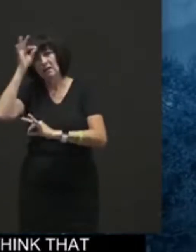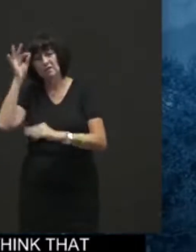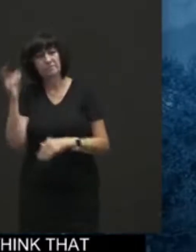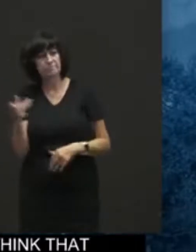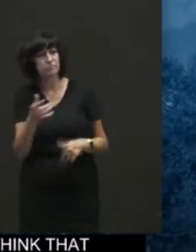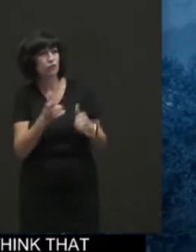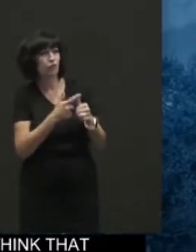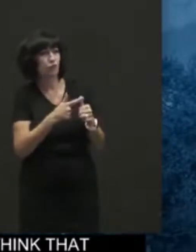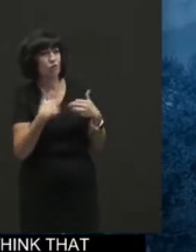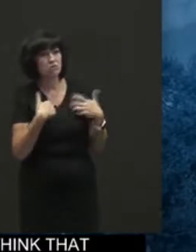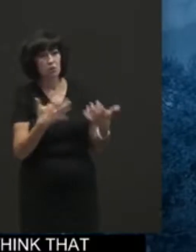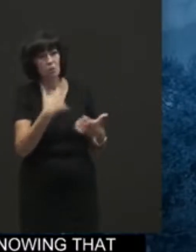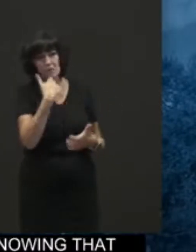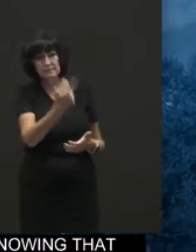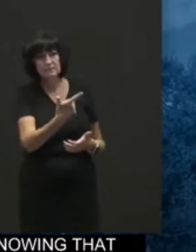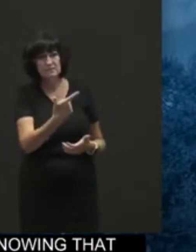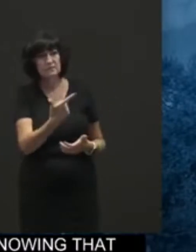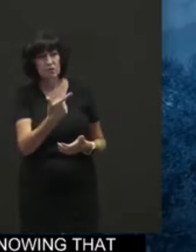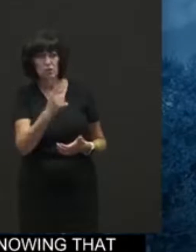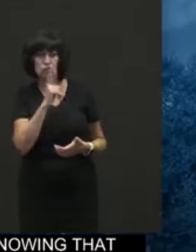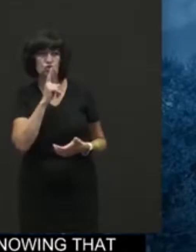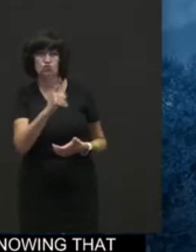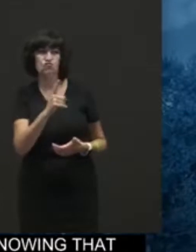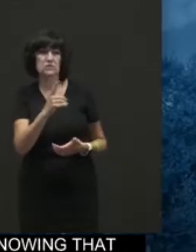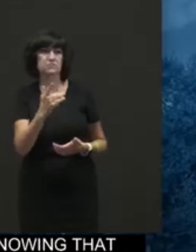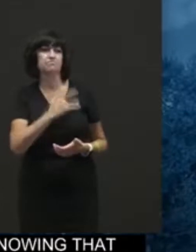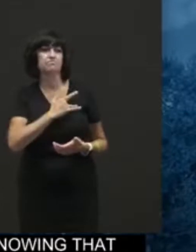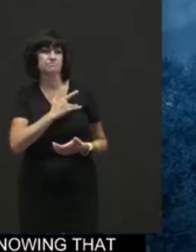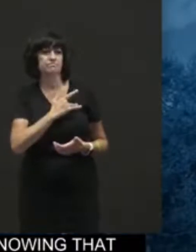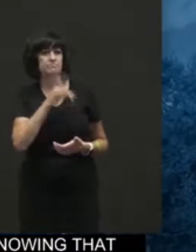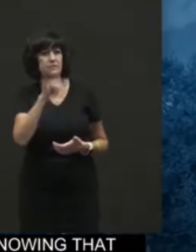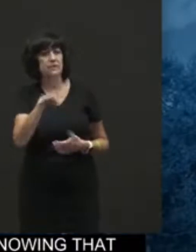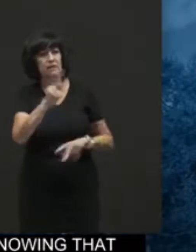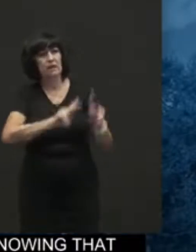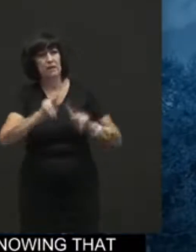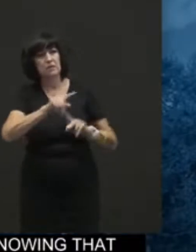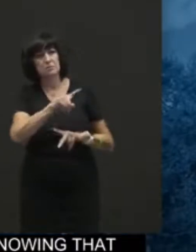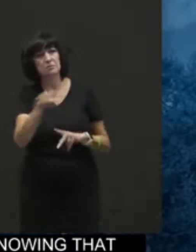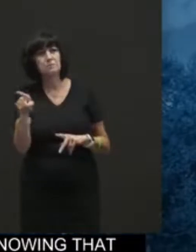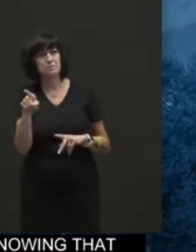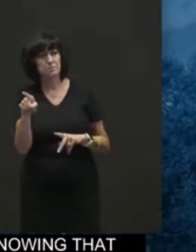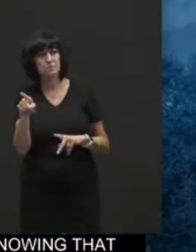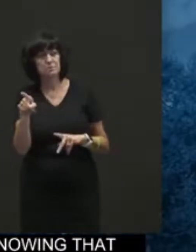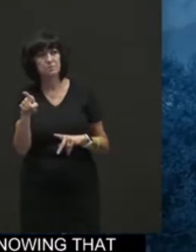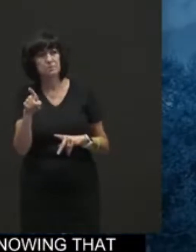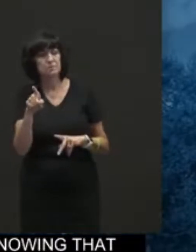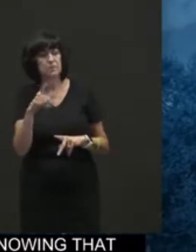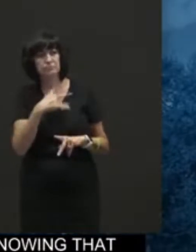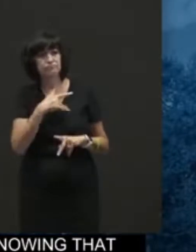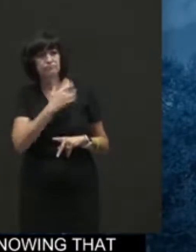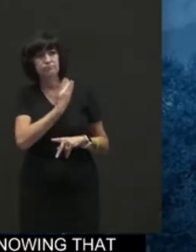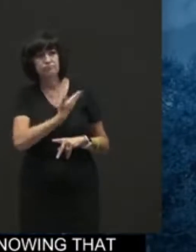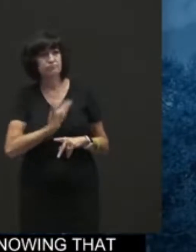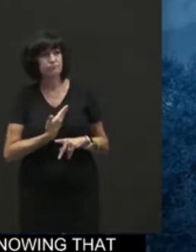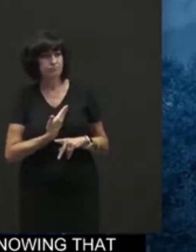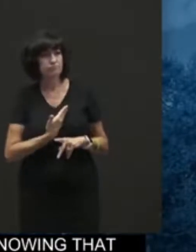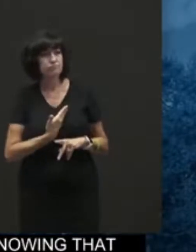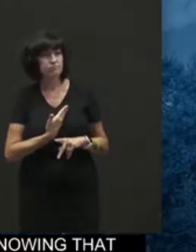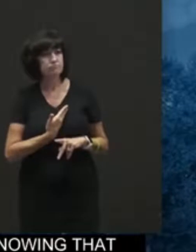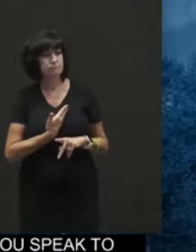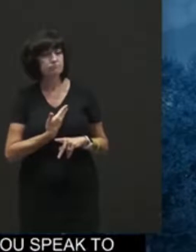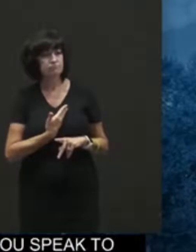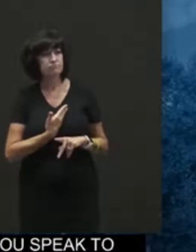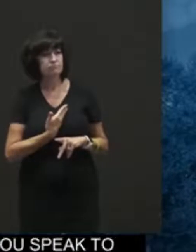it's heartbreaking for the family and the folks at Delaware State that are involved. We're still at a very high level